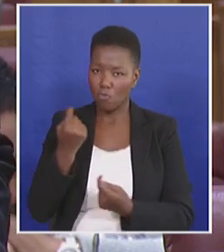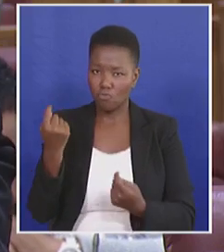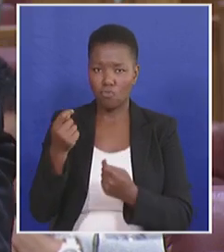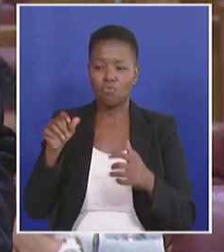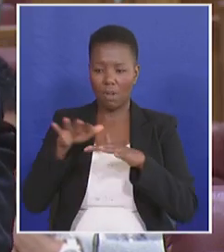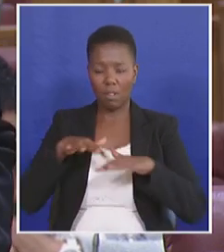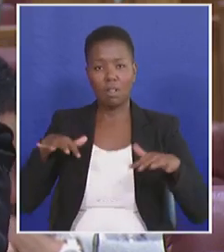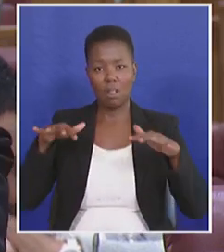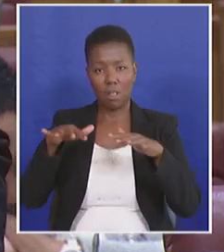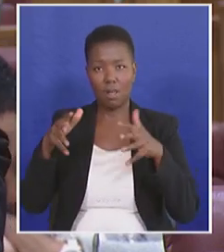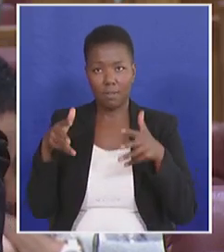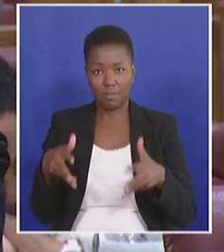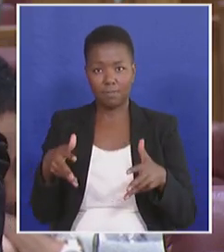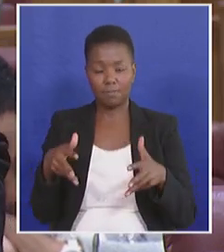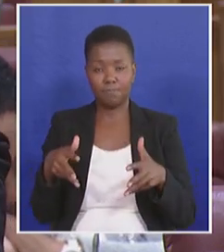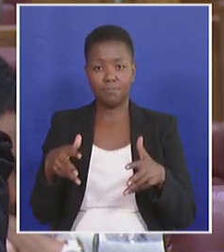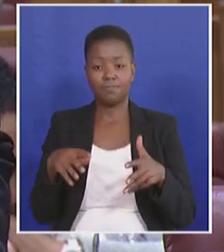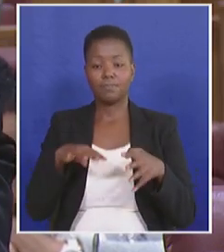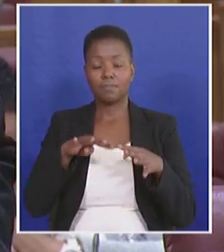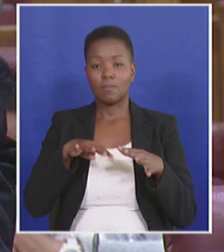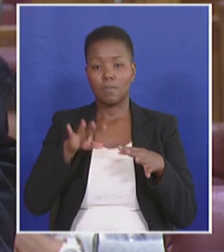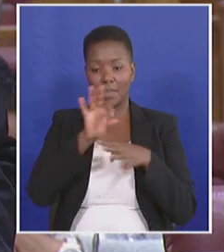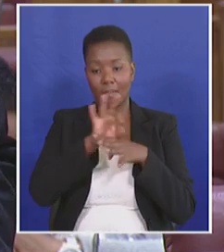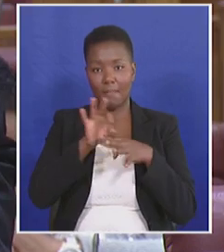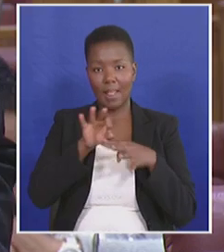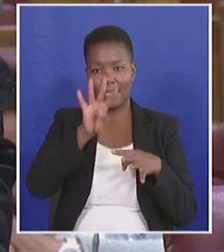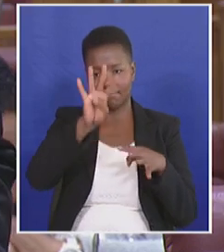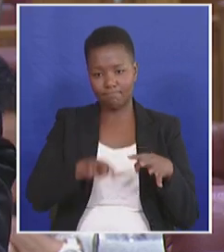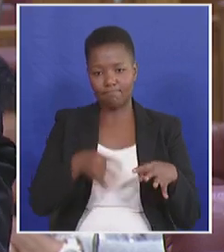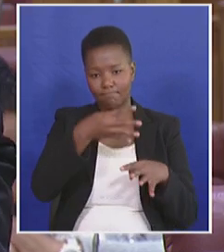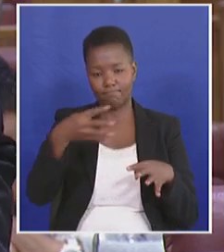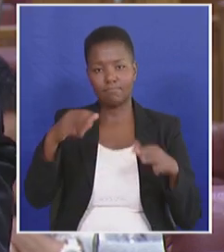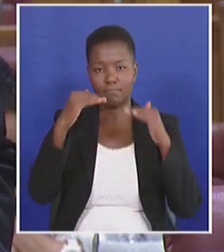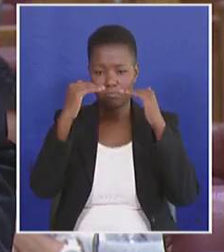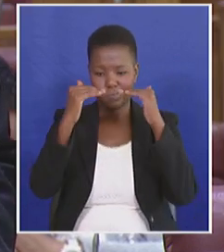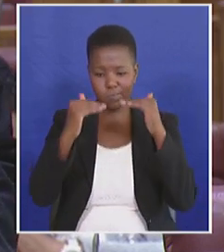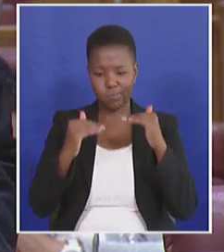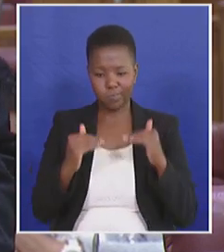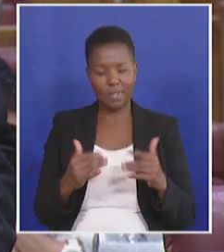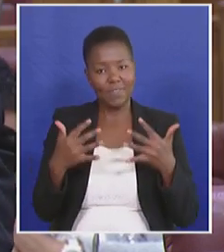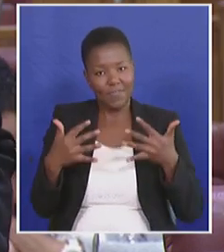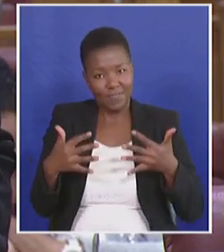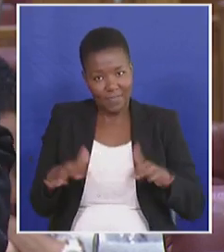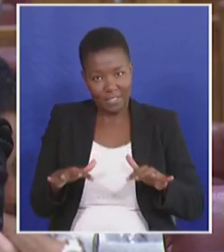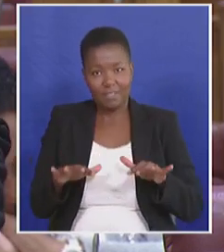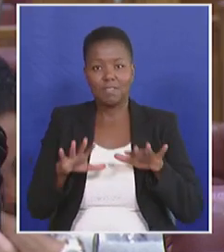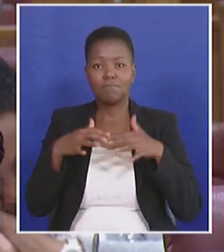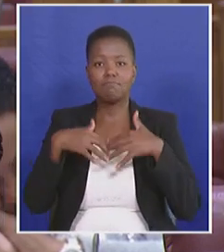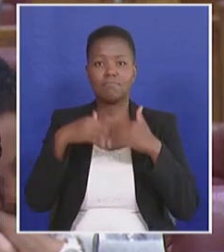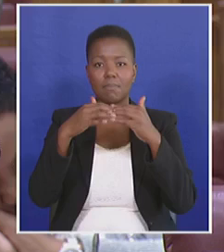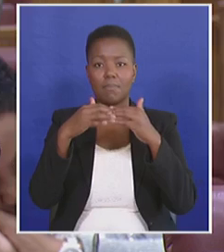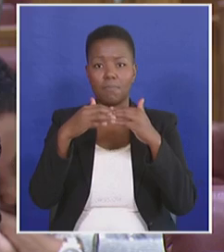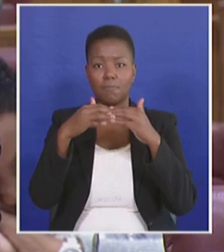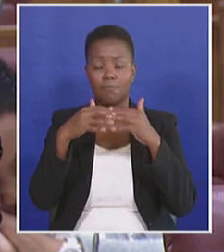A formula and or instruments to determine resource requirements are in place,